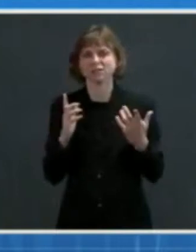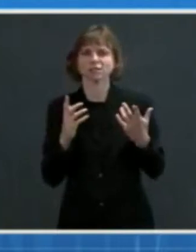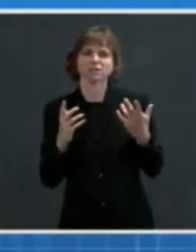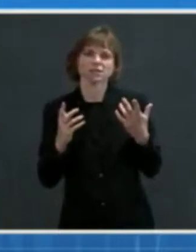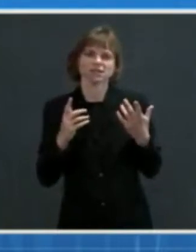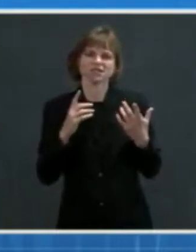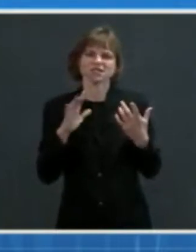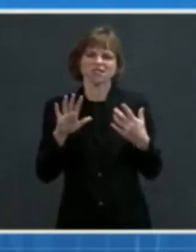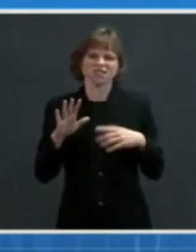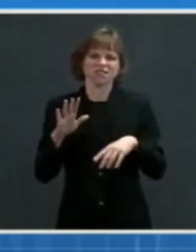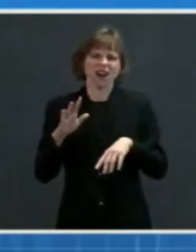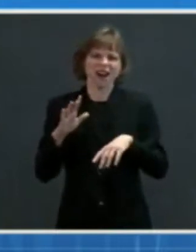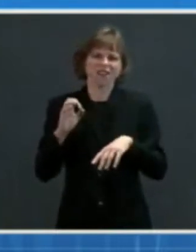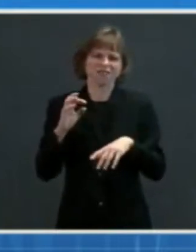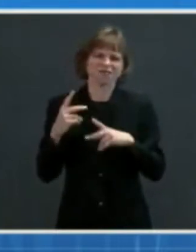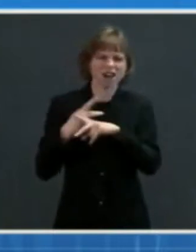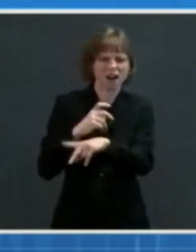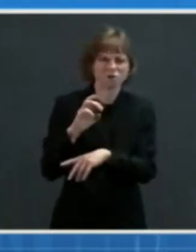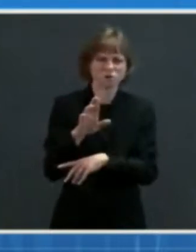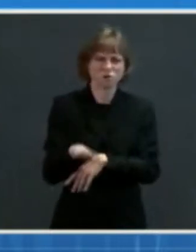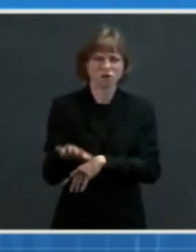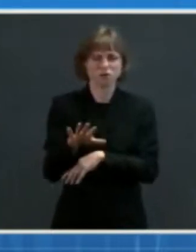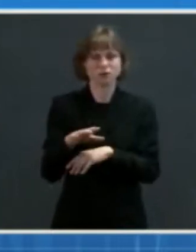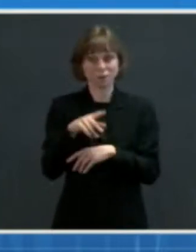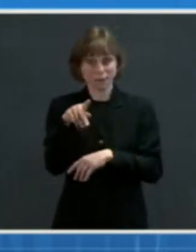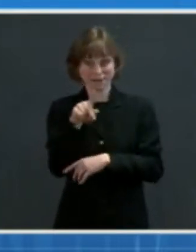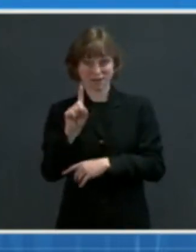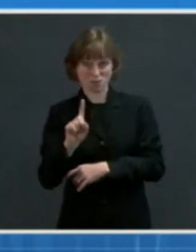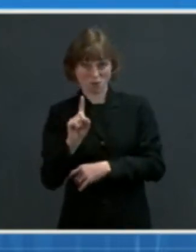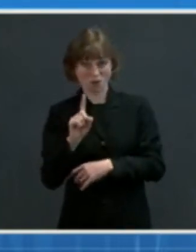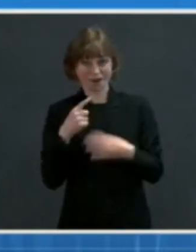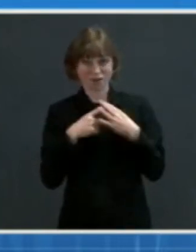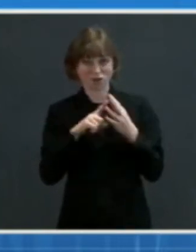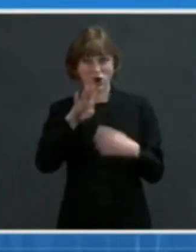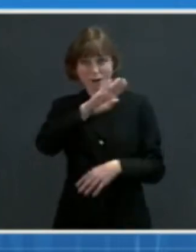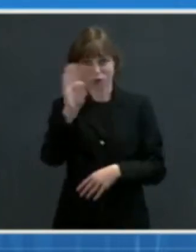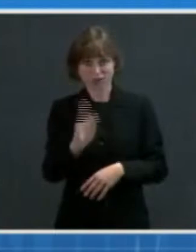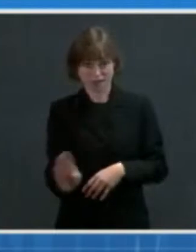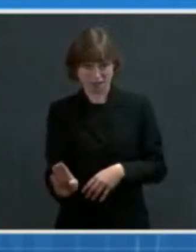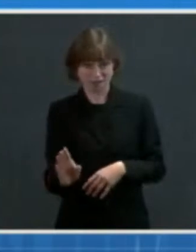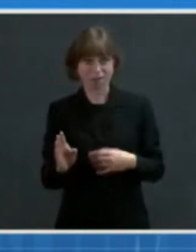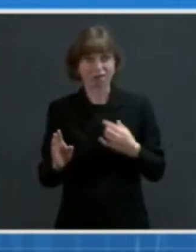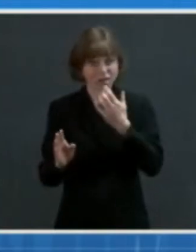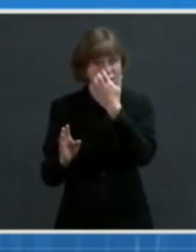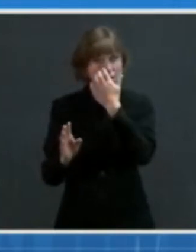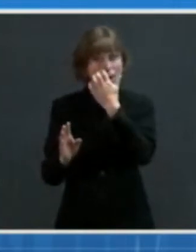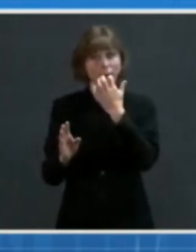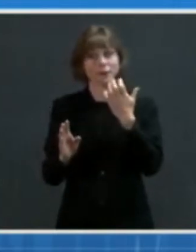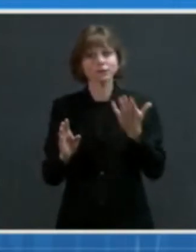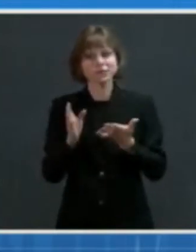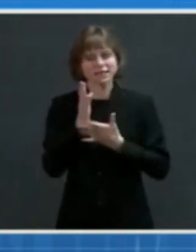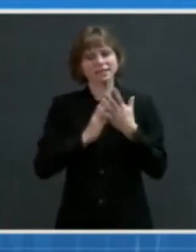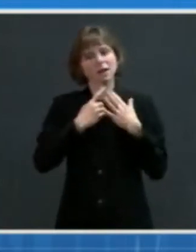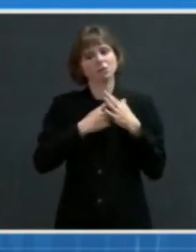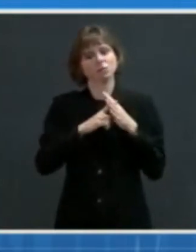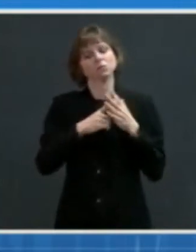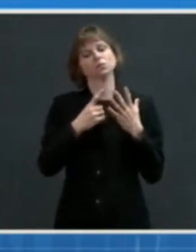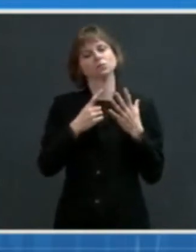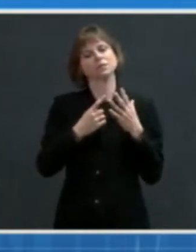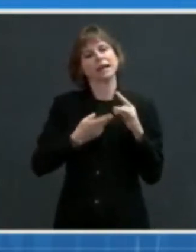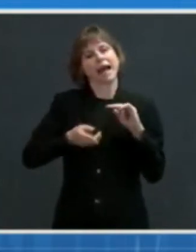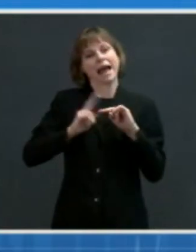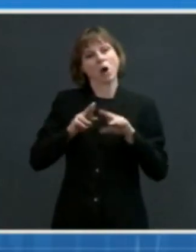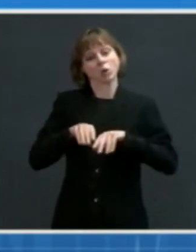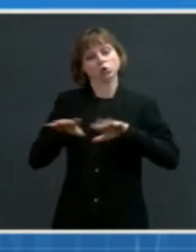or so. There's the P1, which originated in Brazil. Again, some preliminary reports of increased